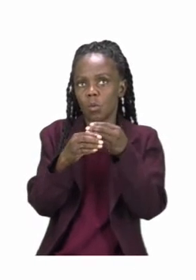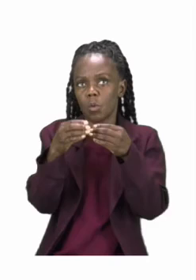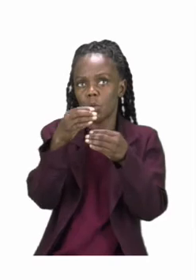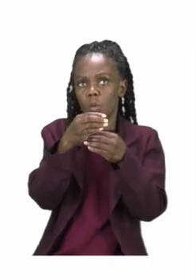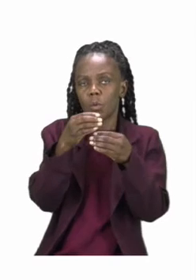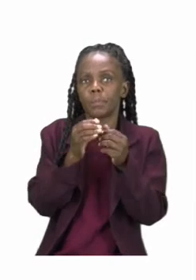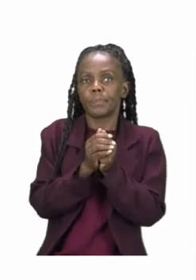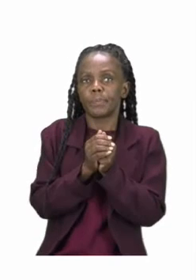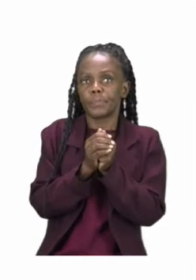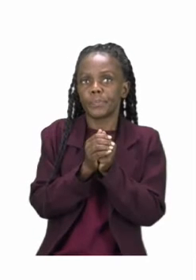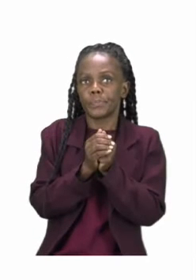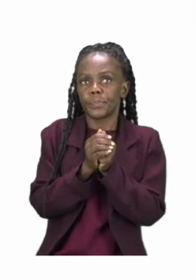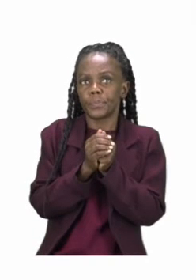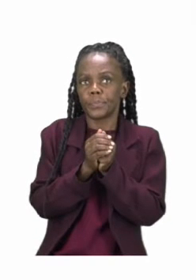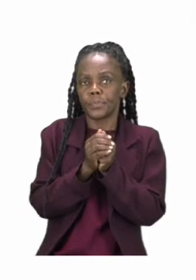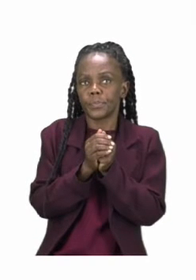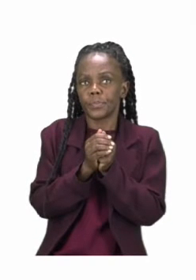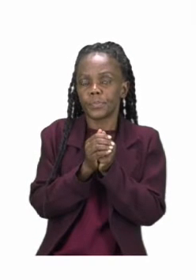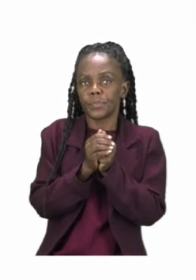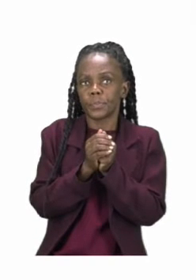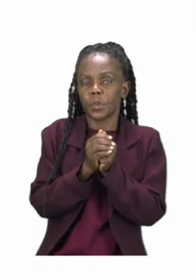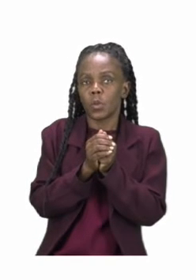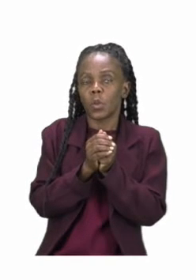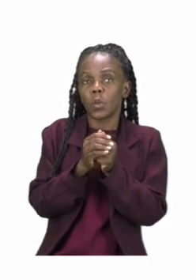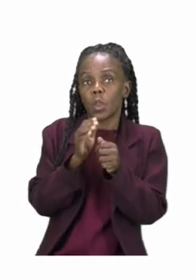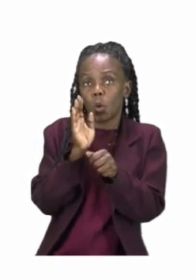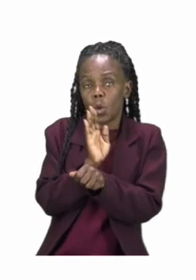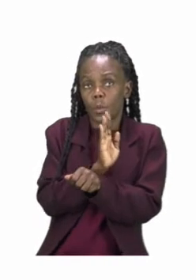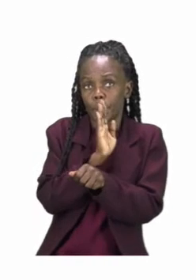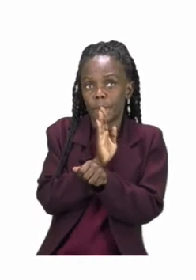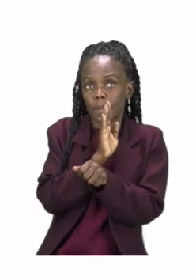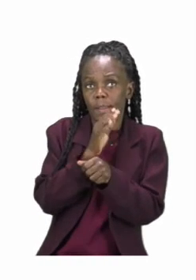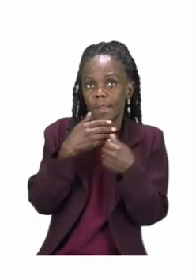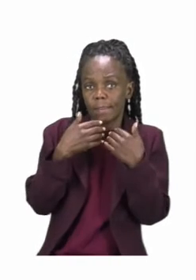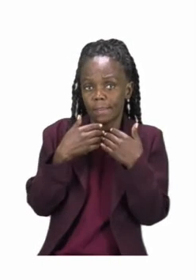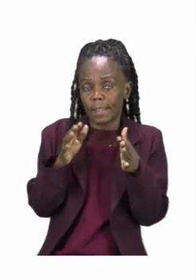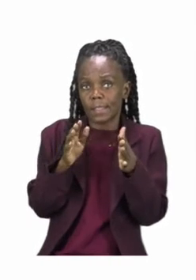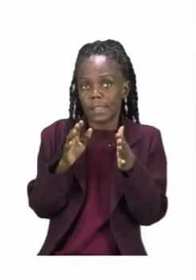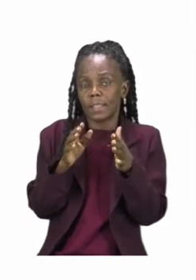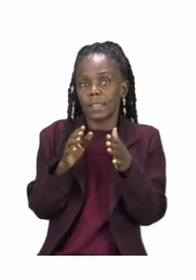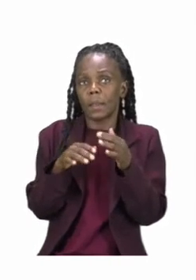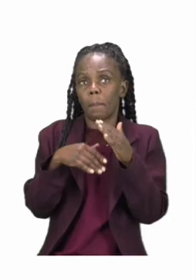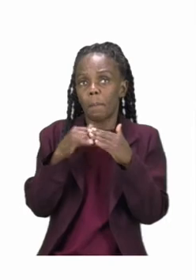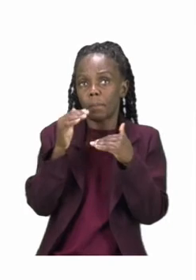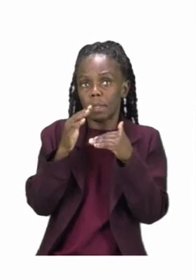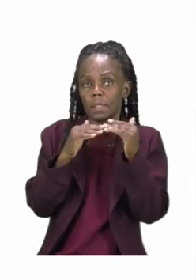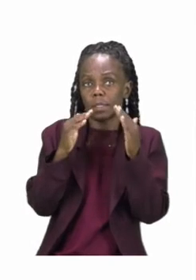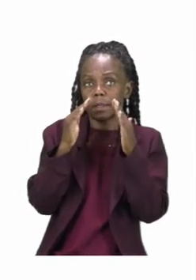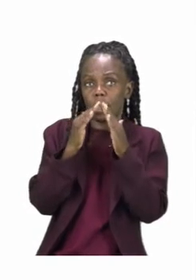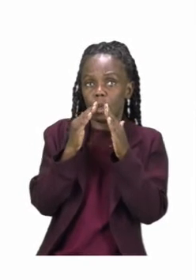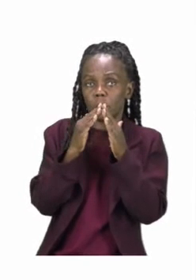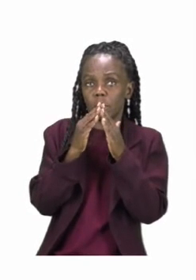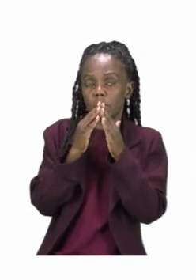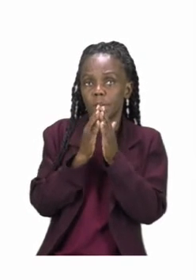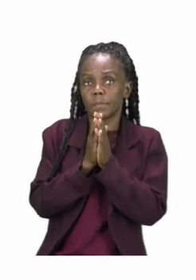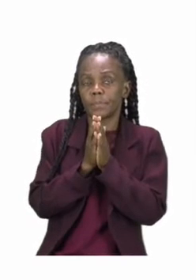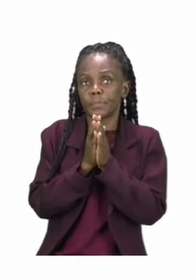busy building their houses. Just when they were about to finish,